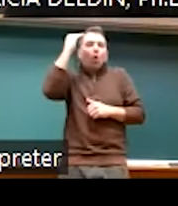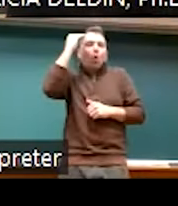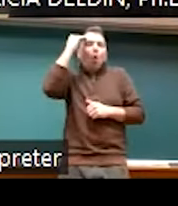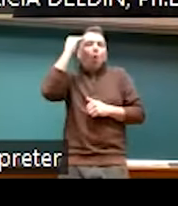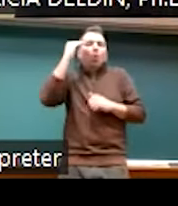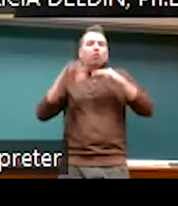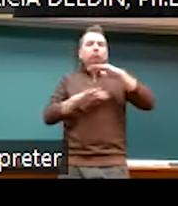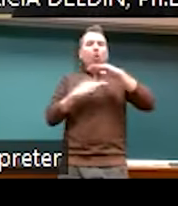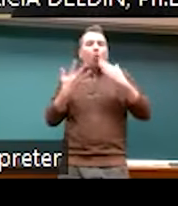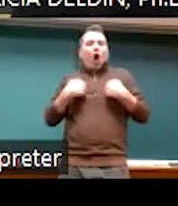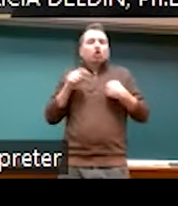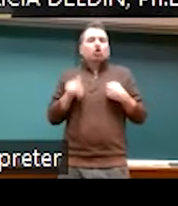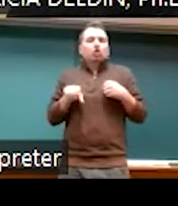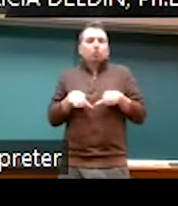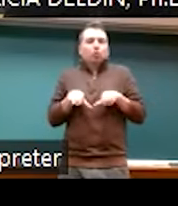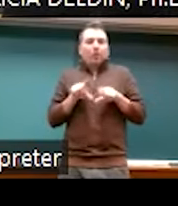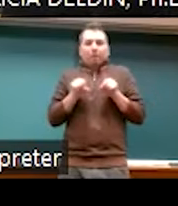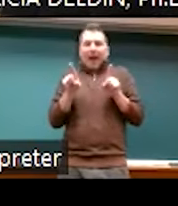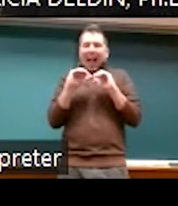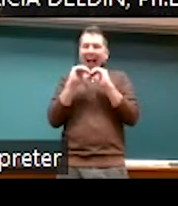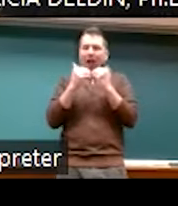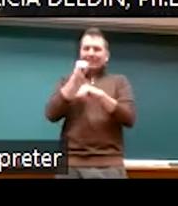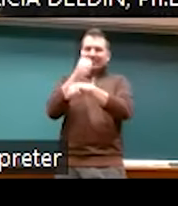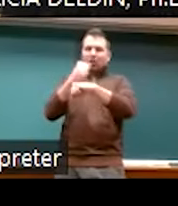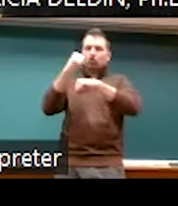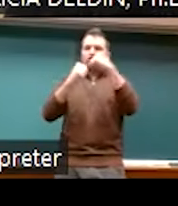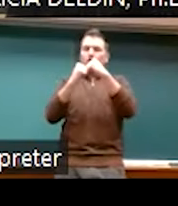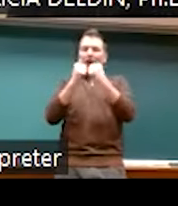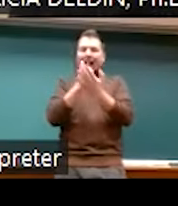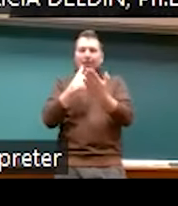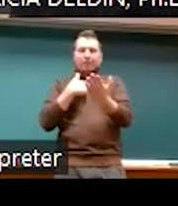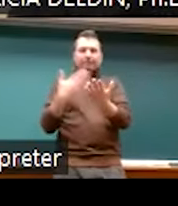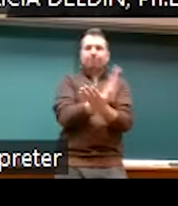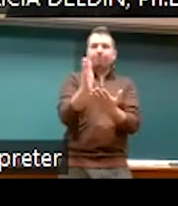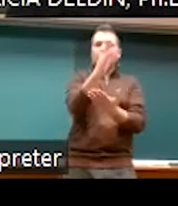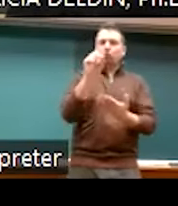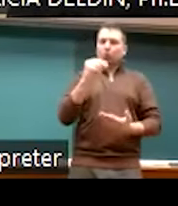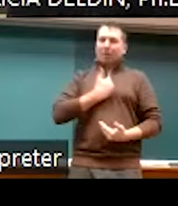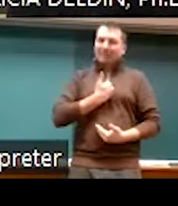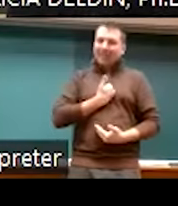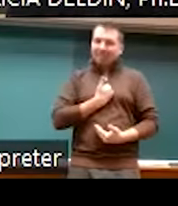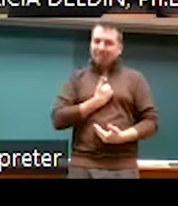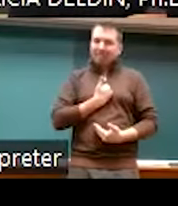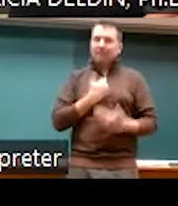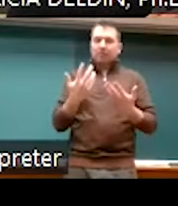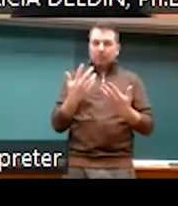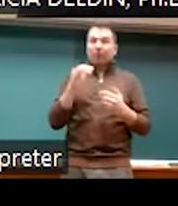it. So that's why we chose to go with peer leaders. So the actual program of Weight Watchers is you go weigh